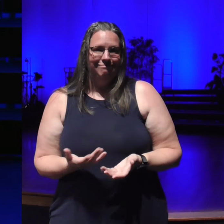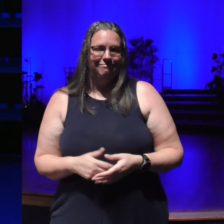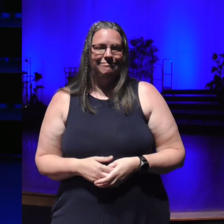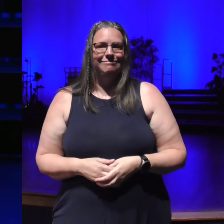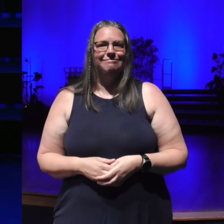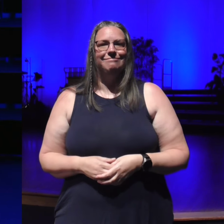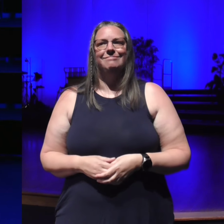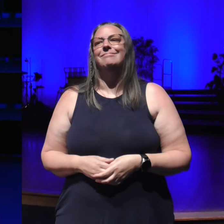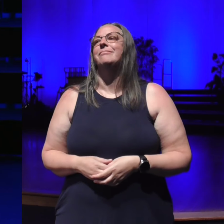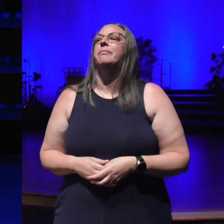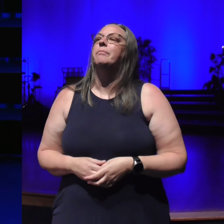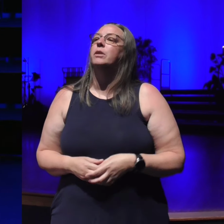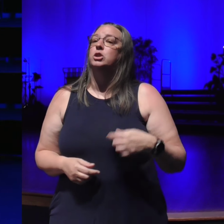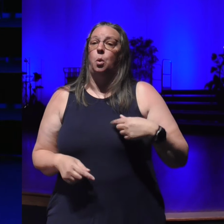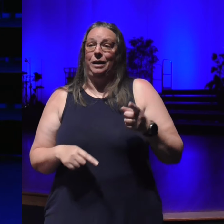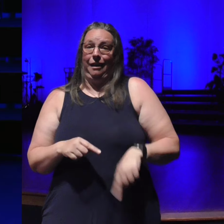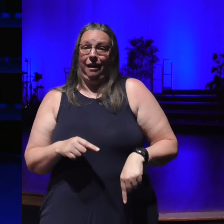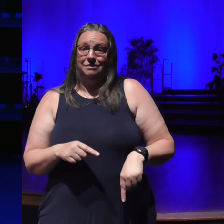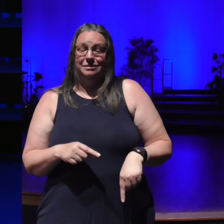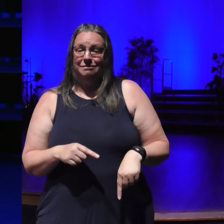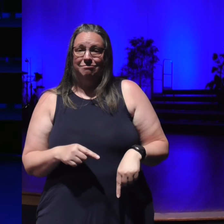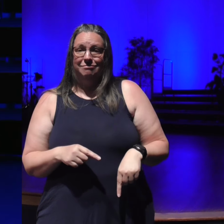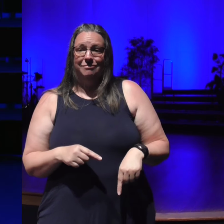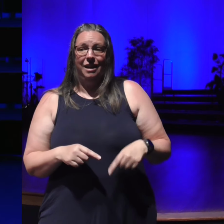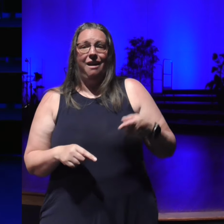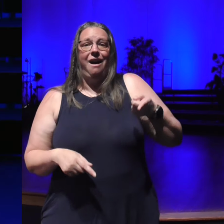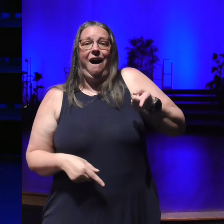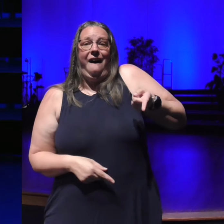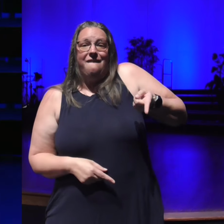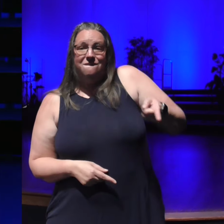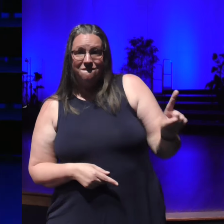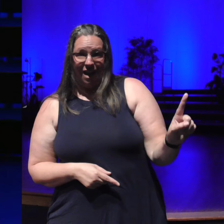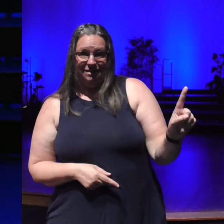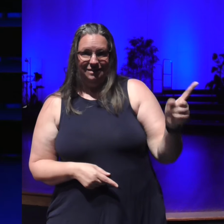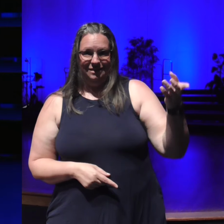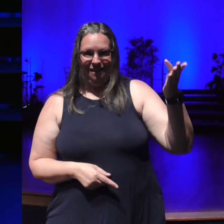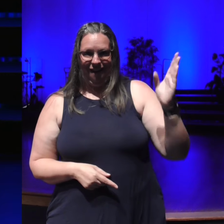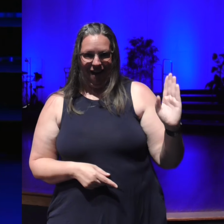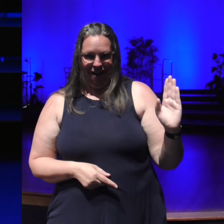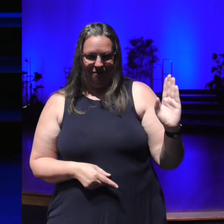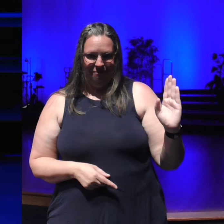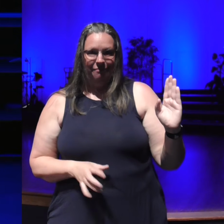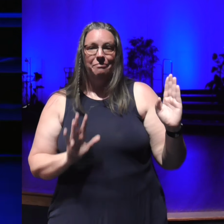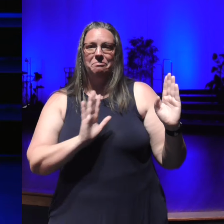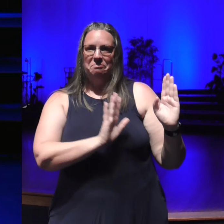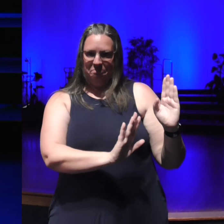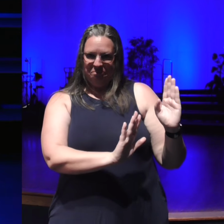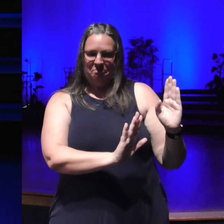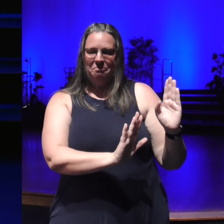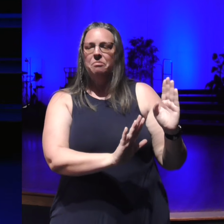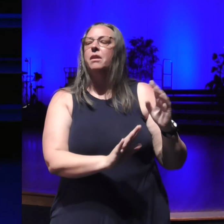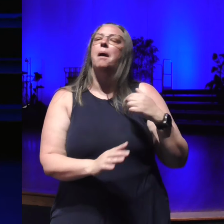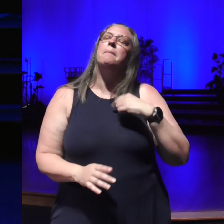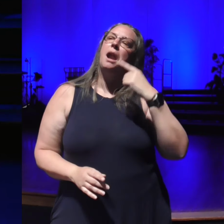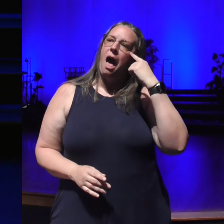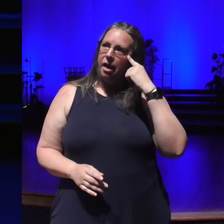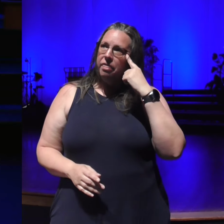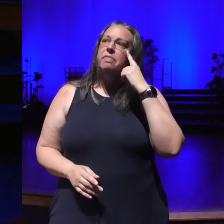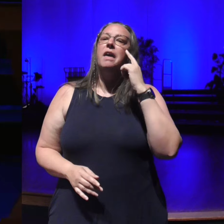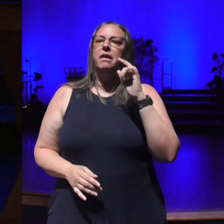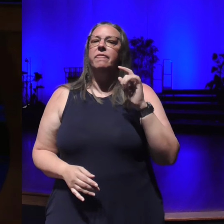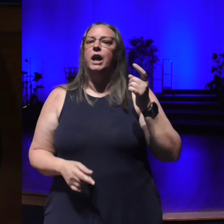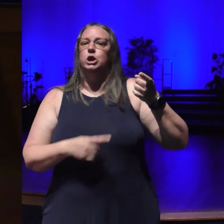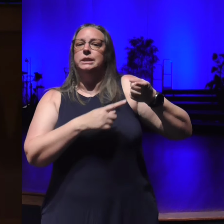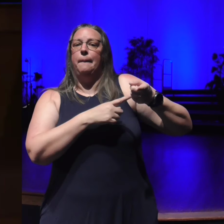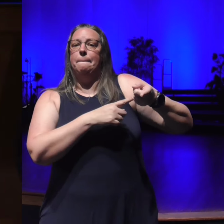can't, according to religious science, offend God, but I do think there's such thing as blasphemy